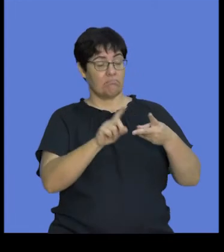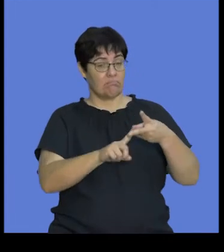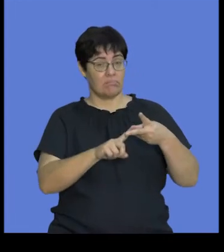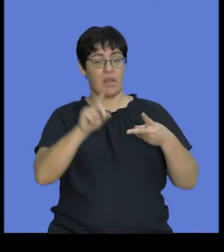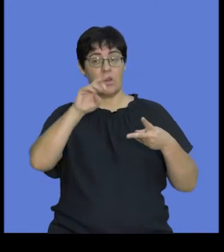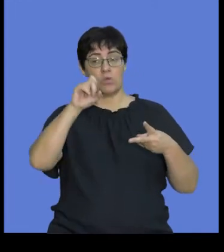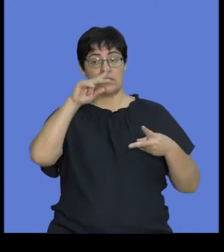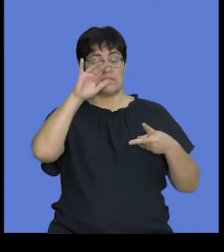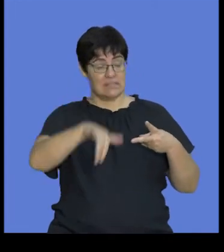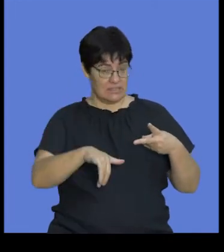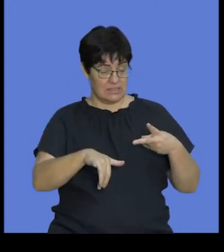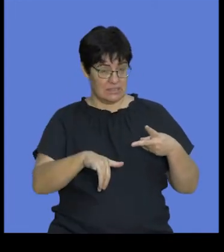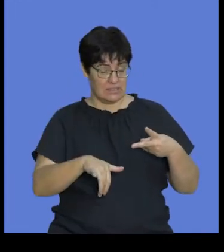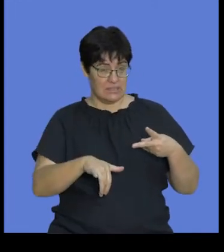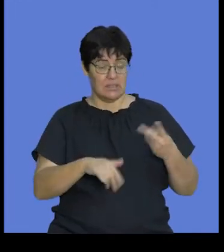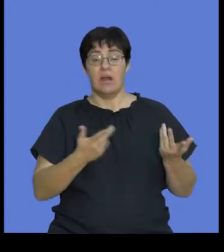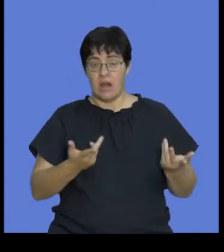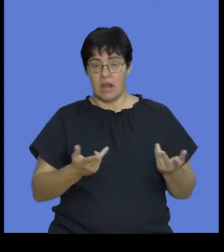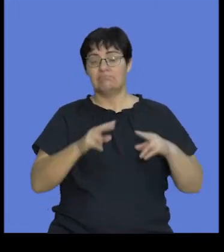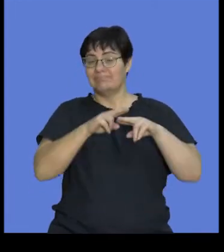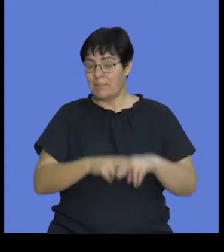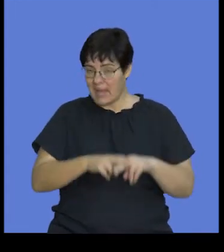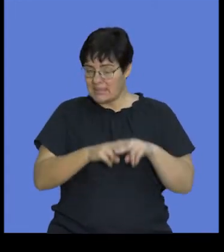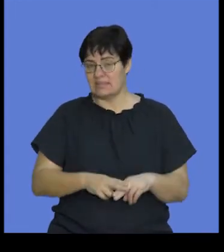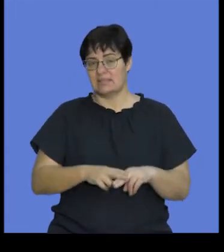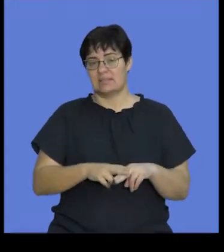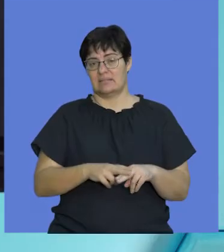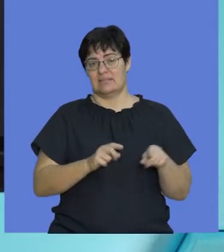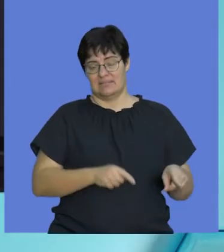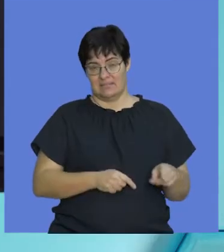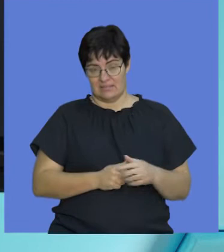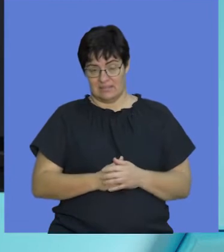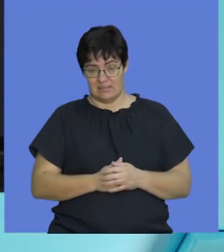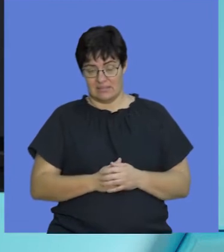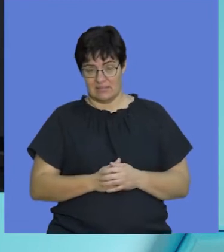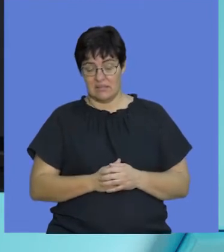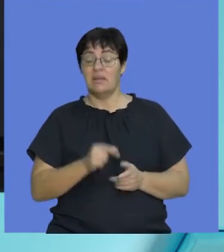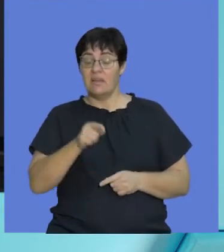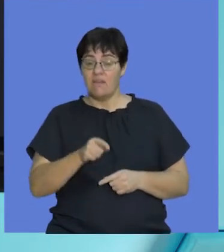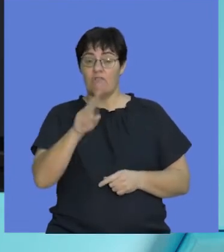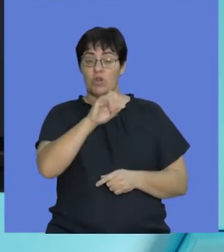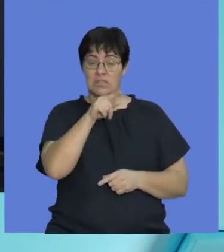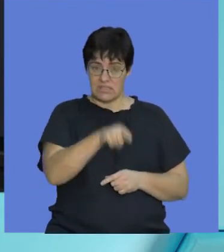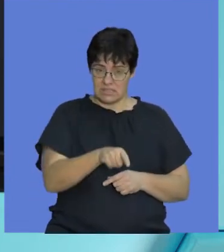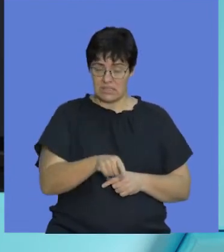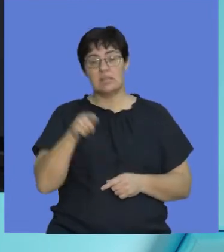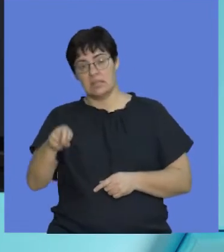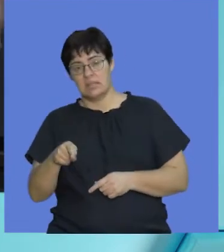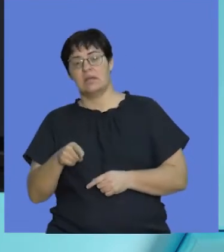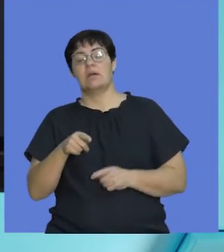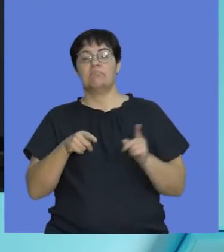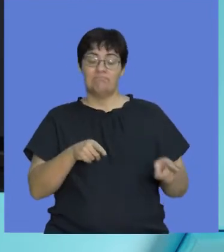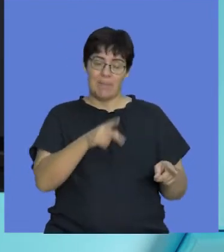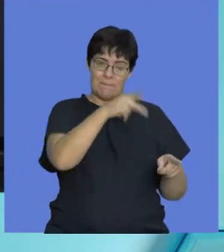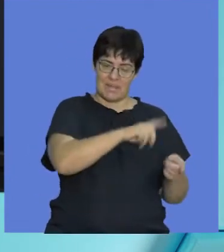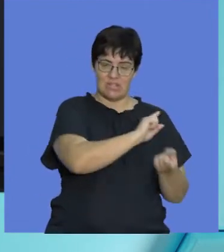Velocity, momentum, is dependent on velocity. So if the velocity changes,